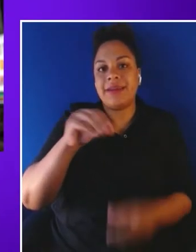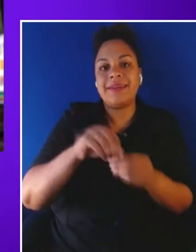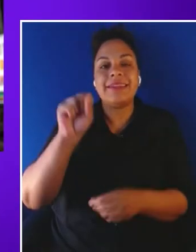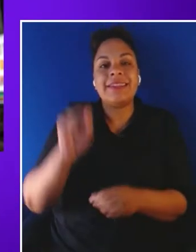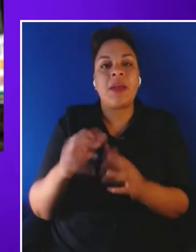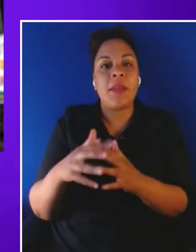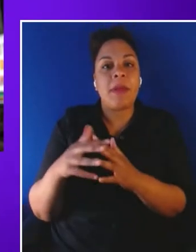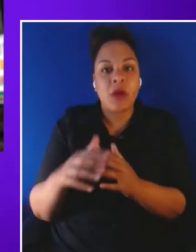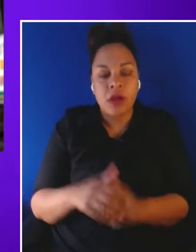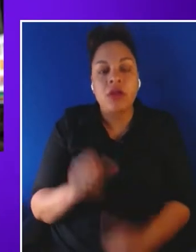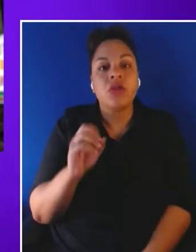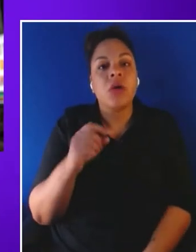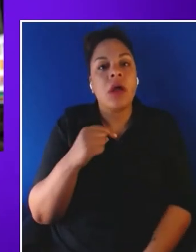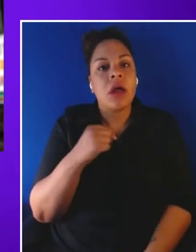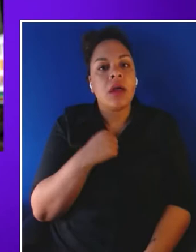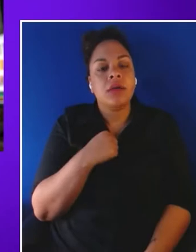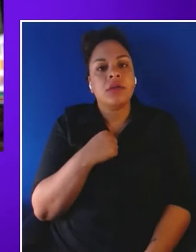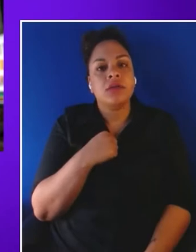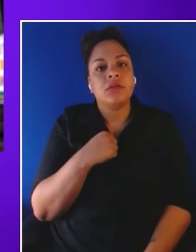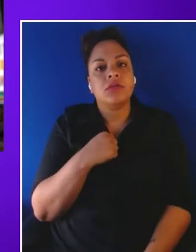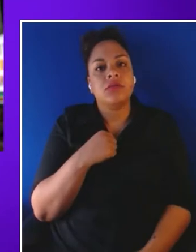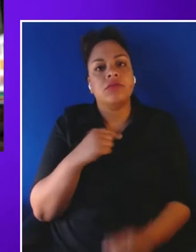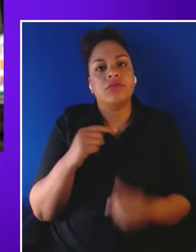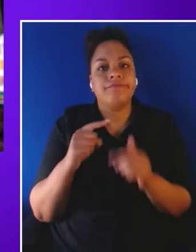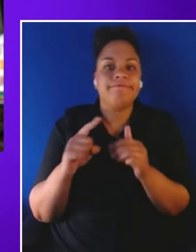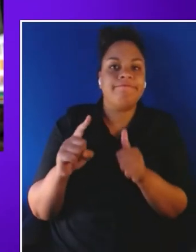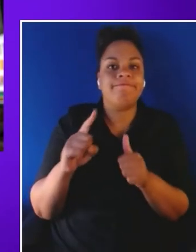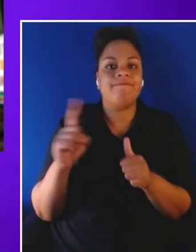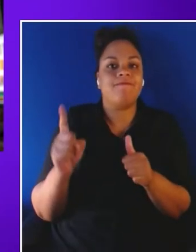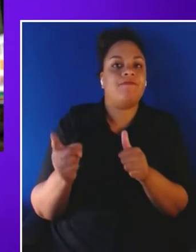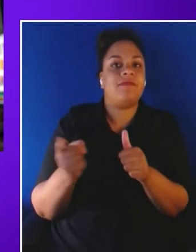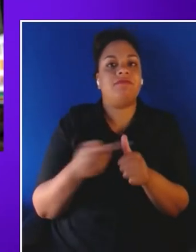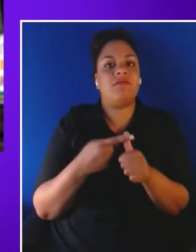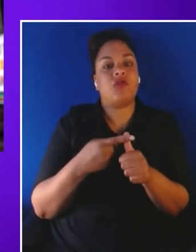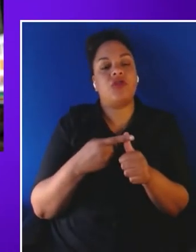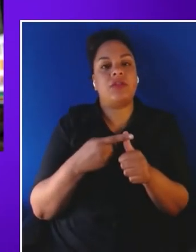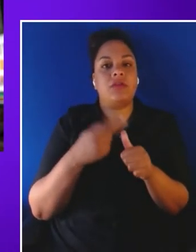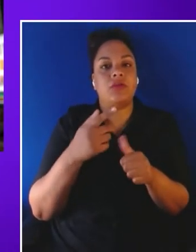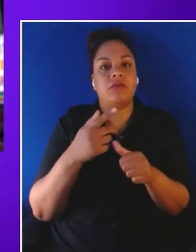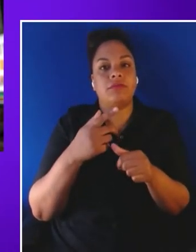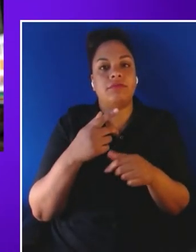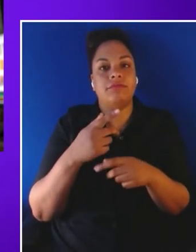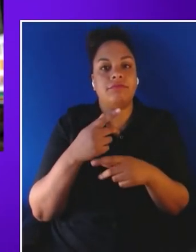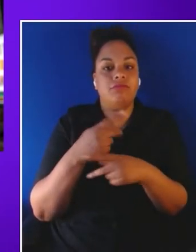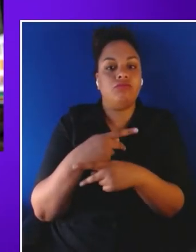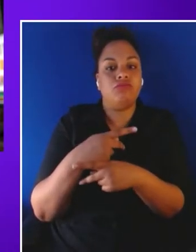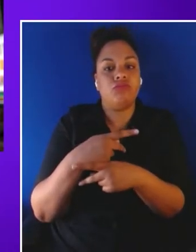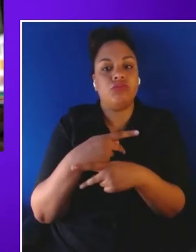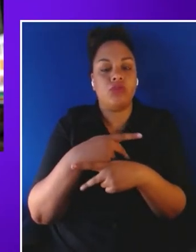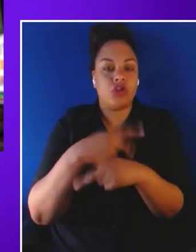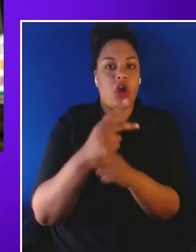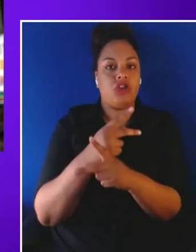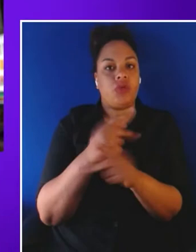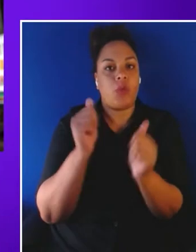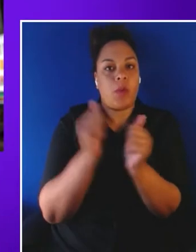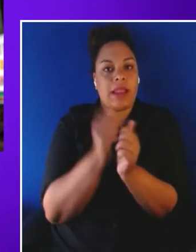started like the first production house focused in immersive